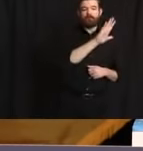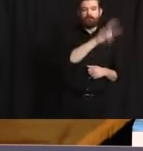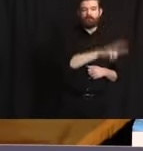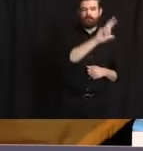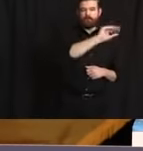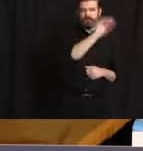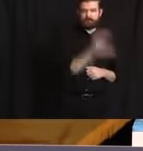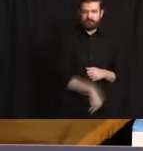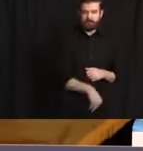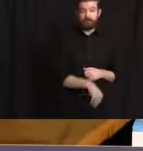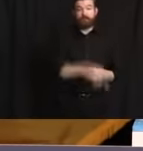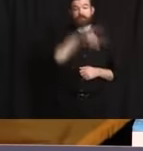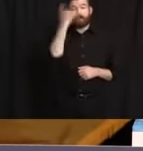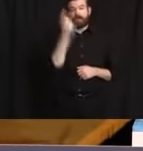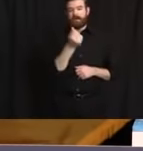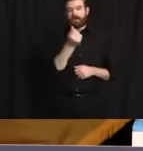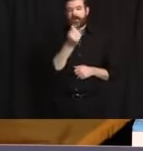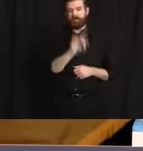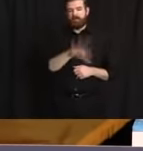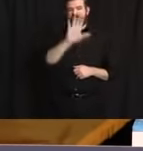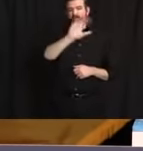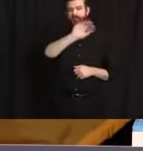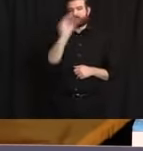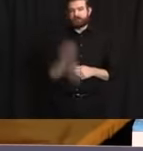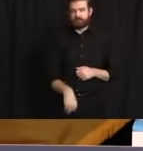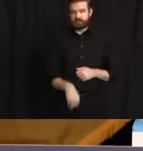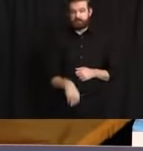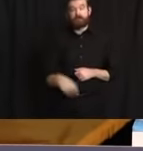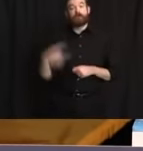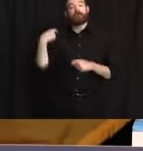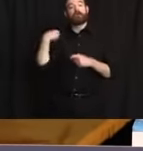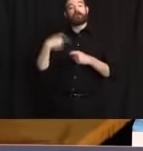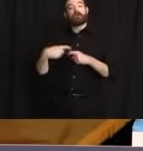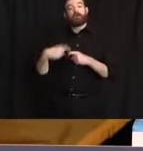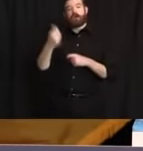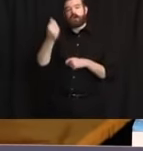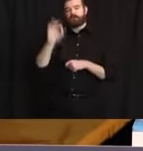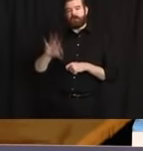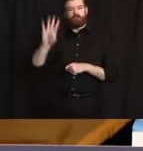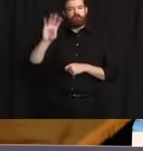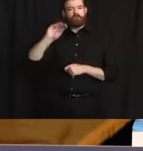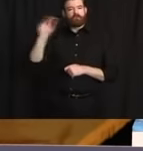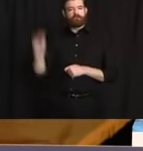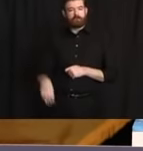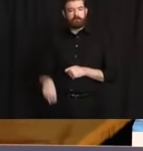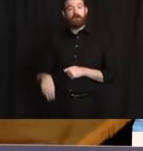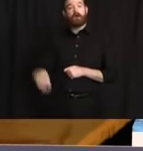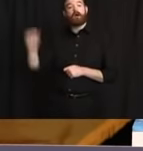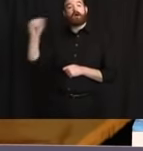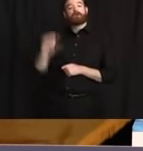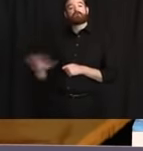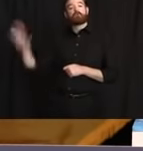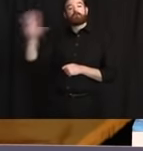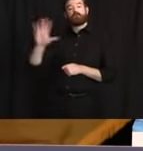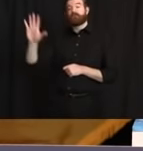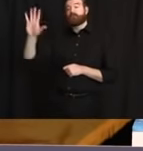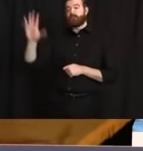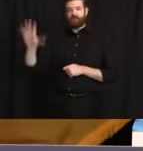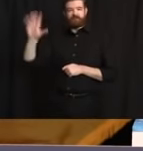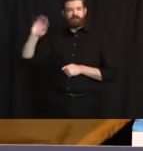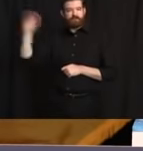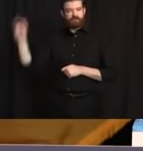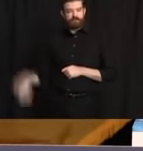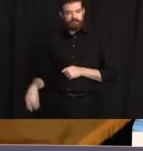black 18.5, Hispanic 19.4, Asian 5.5, and other 3.4. The